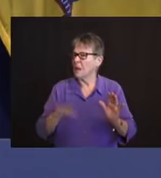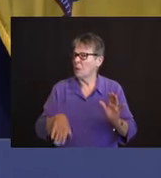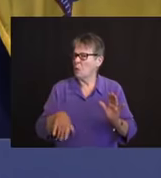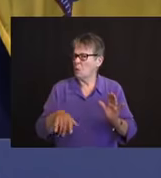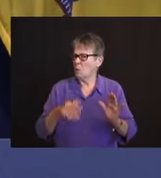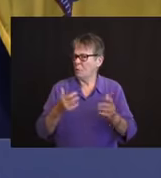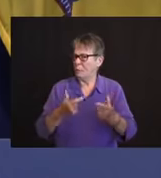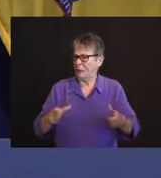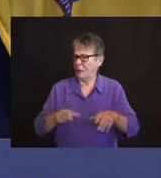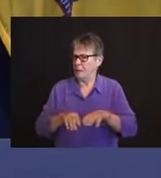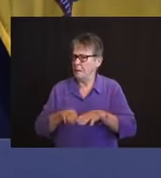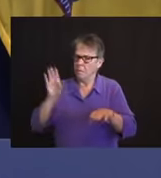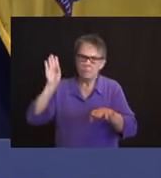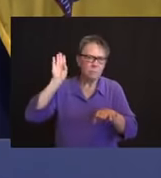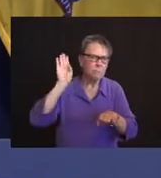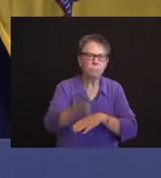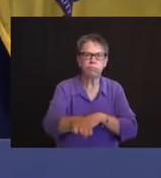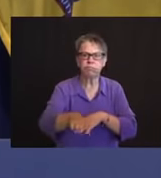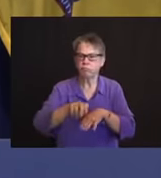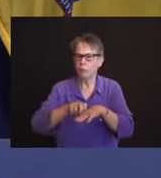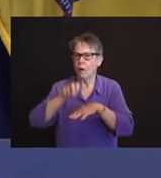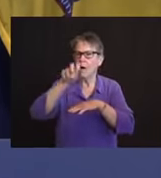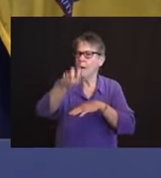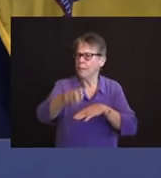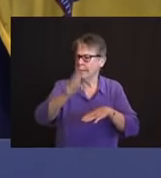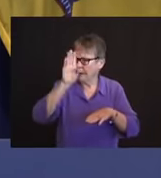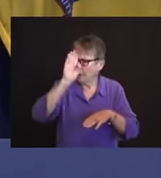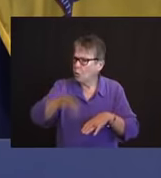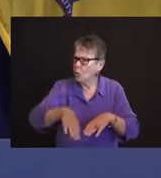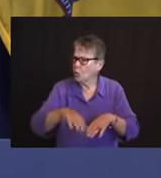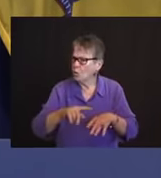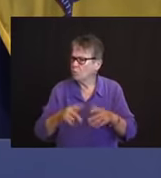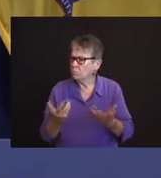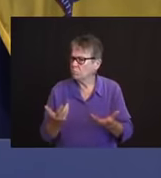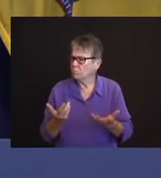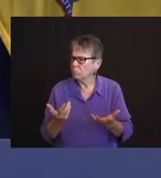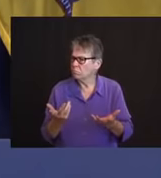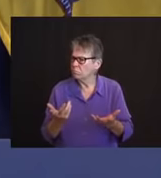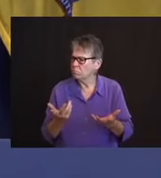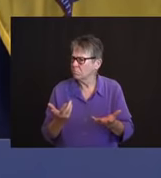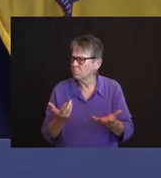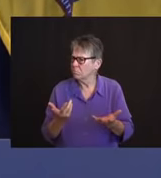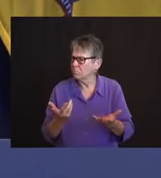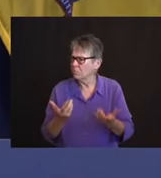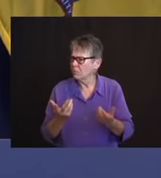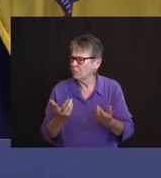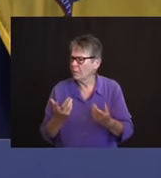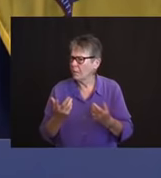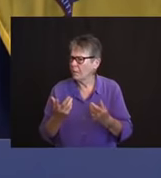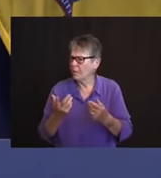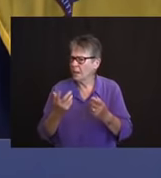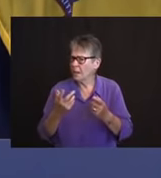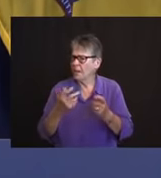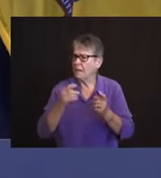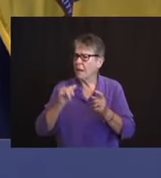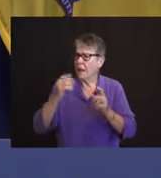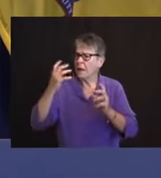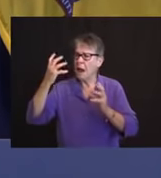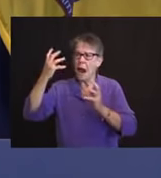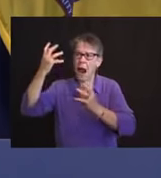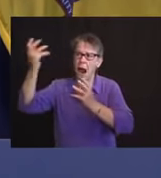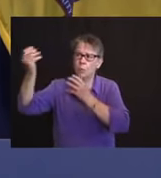been, outdoor reality and influencing indoor has not, at least from yours truly, been part of it. It's the 3 data